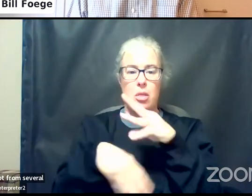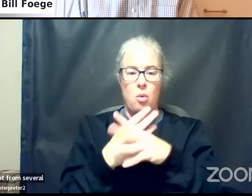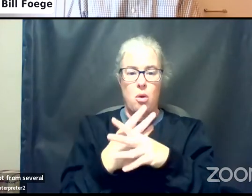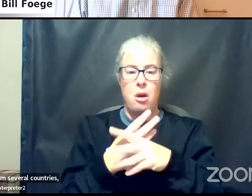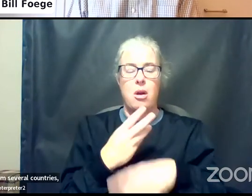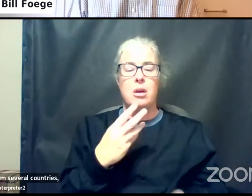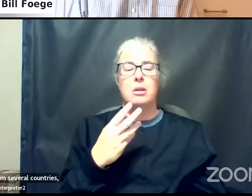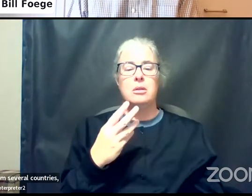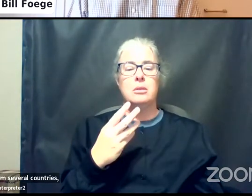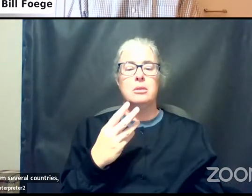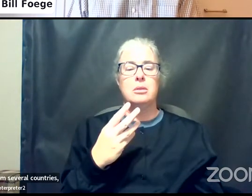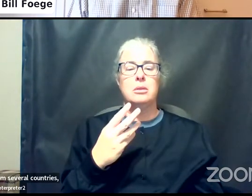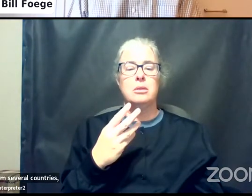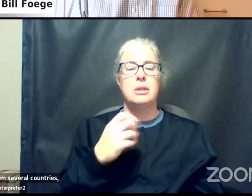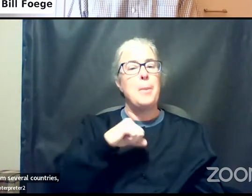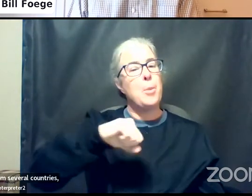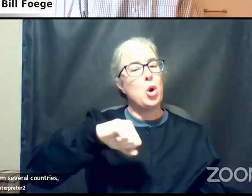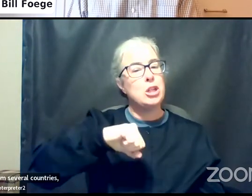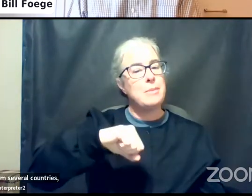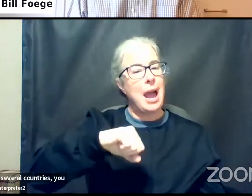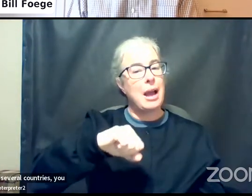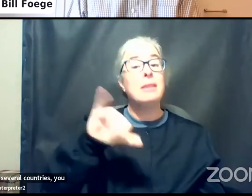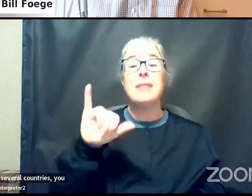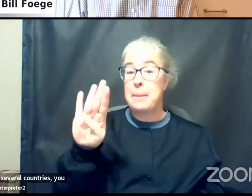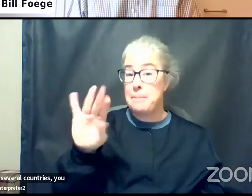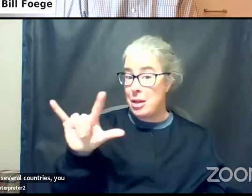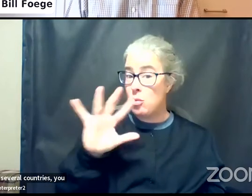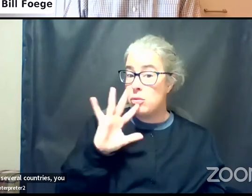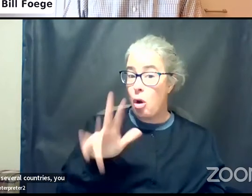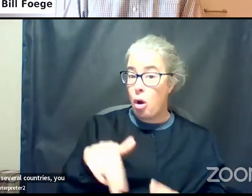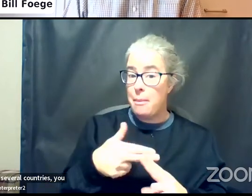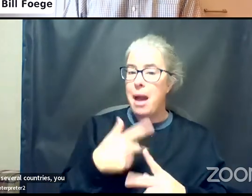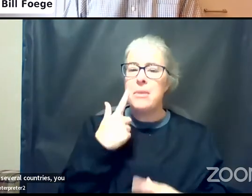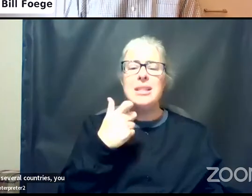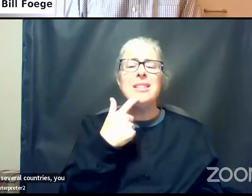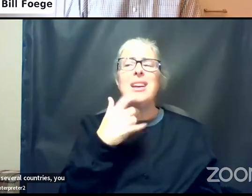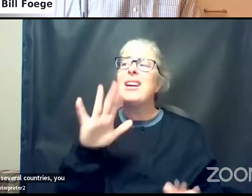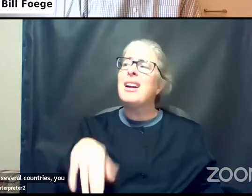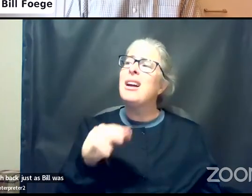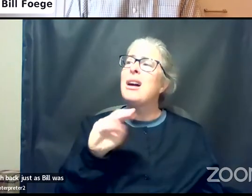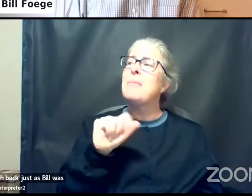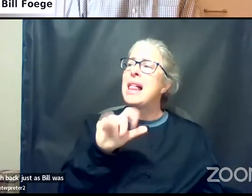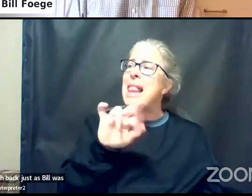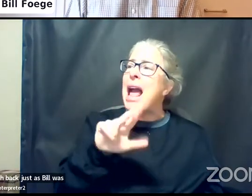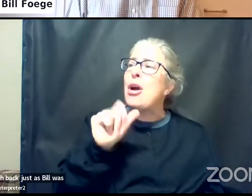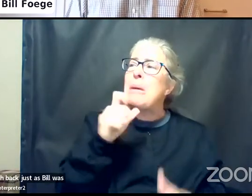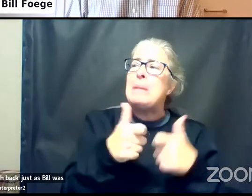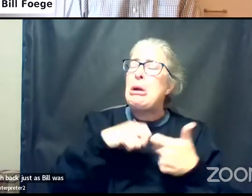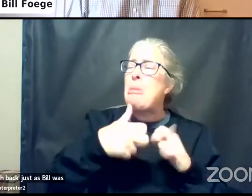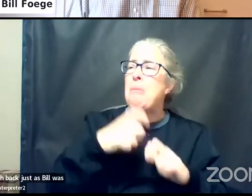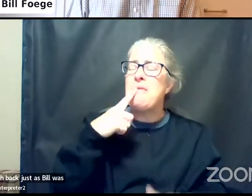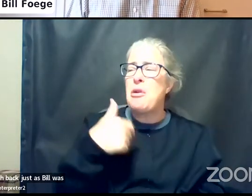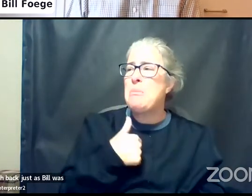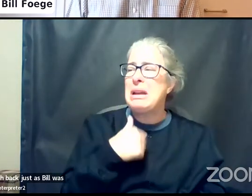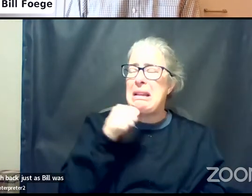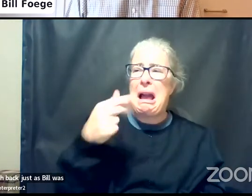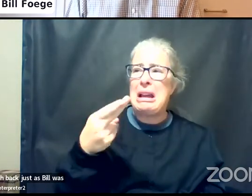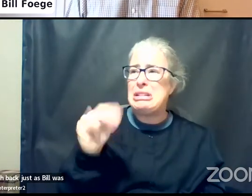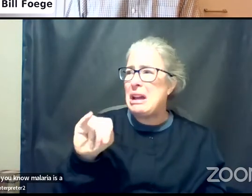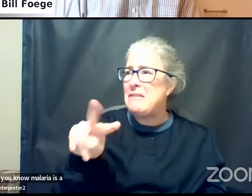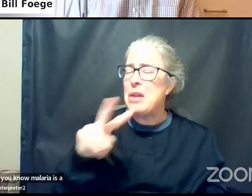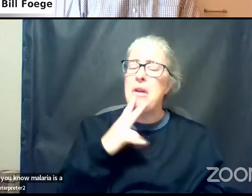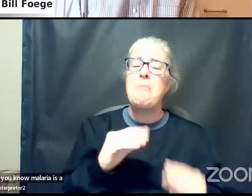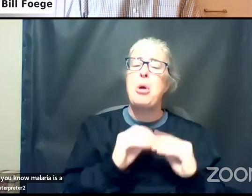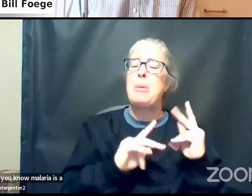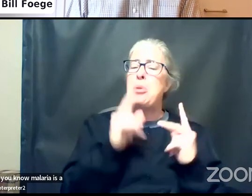uh the pushback just as as bill was talking about because they said you know malaria is a bigger problem for me we have more